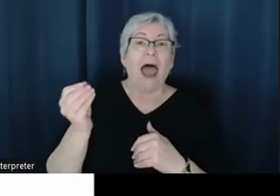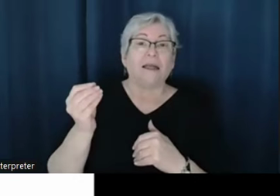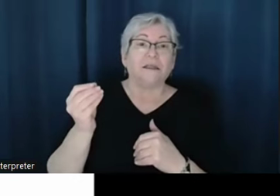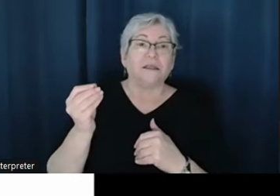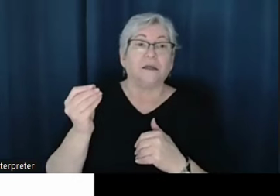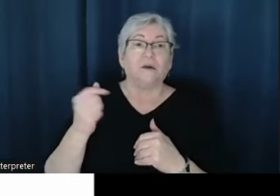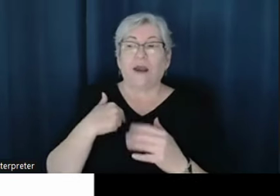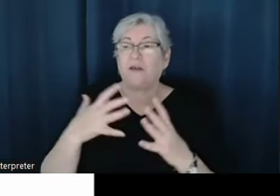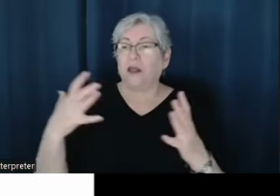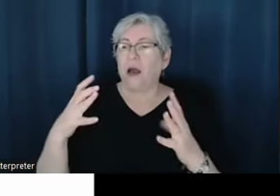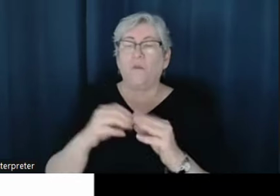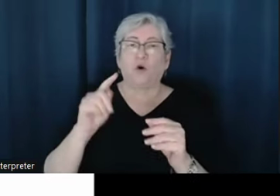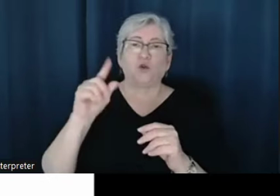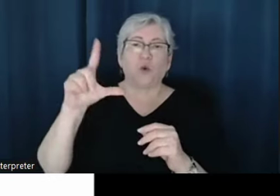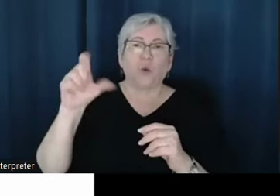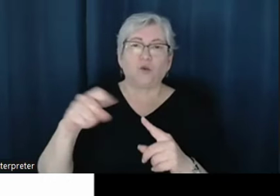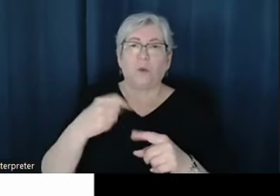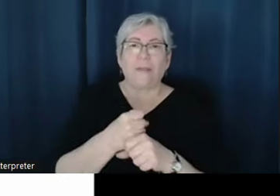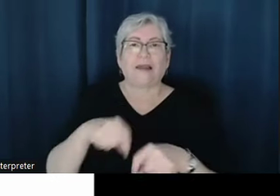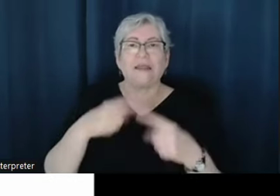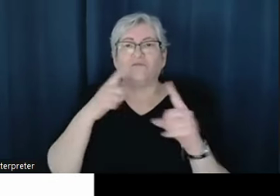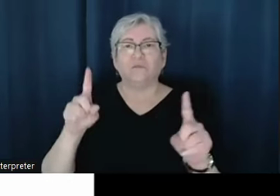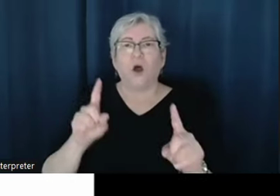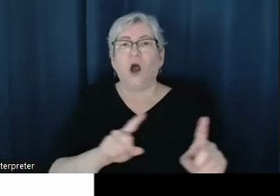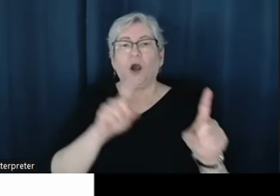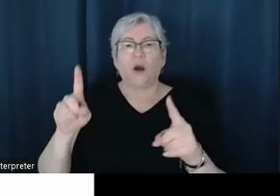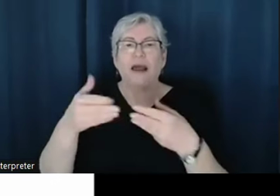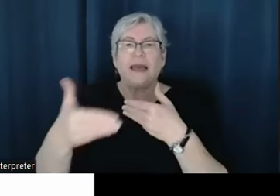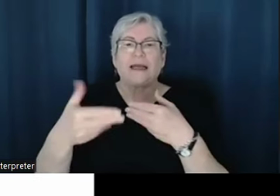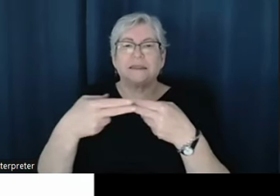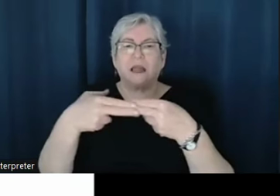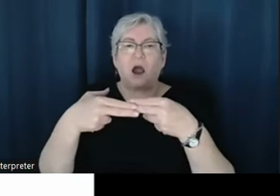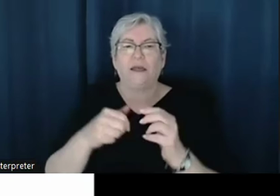We have a lot more tools to make this happen. So please go to the next slide.